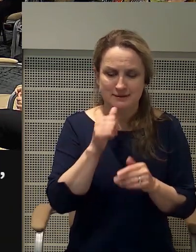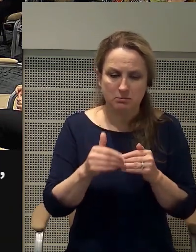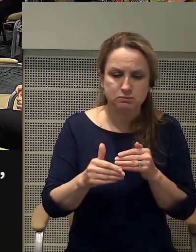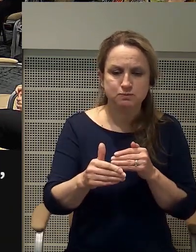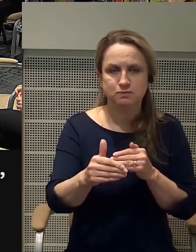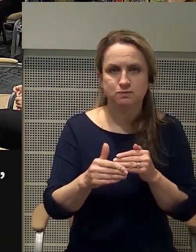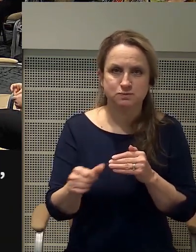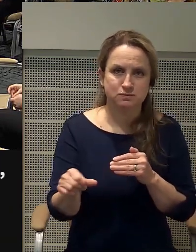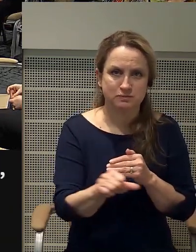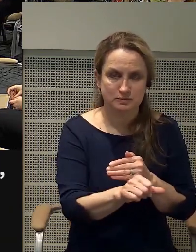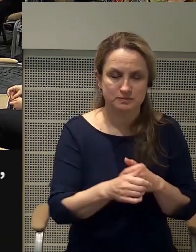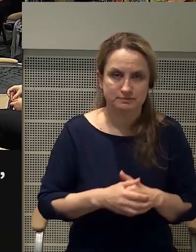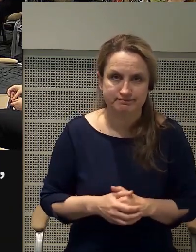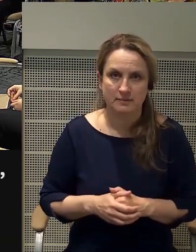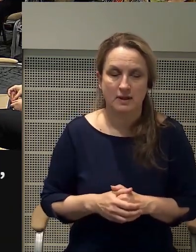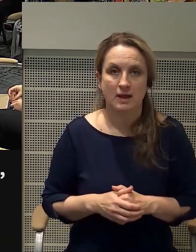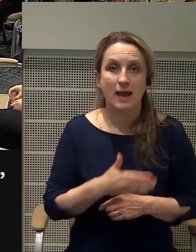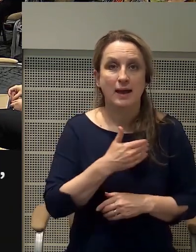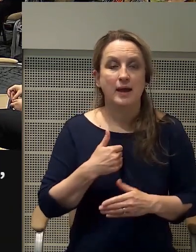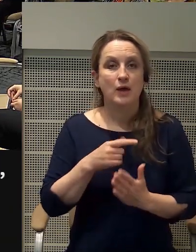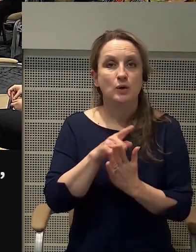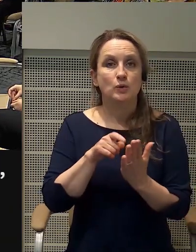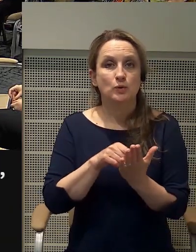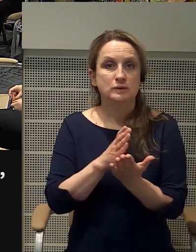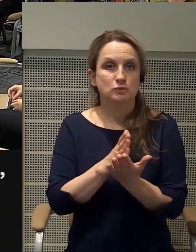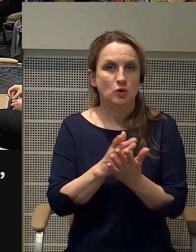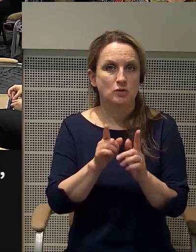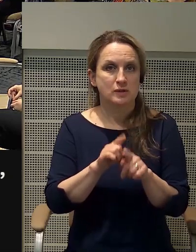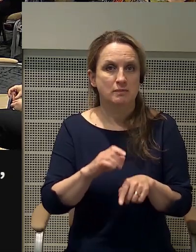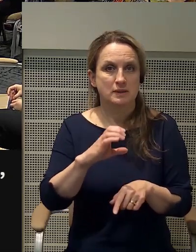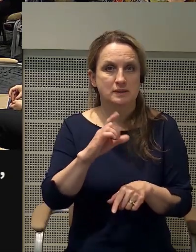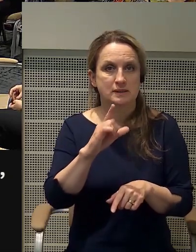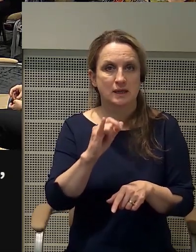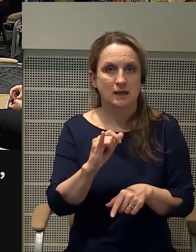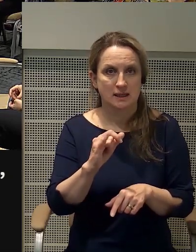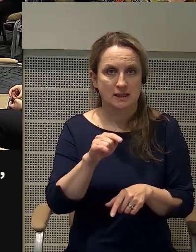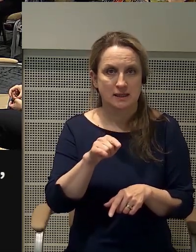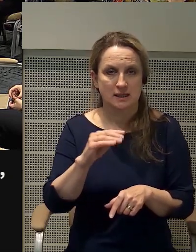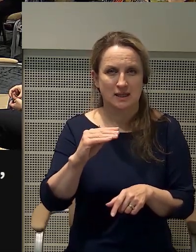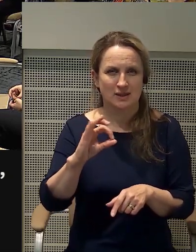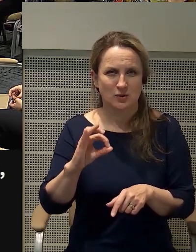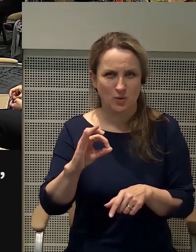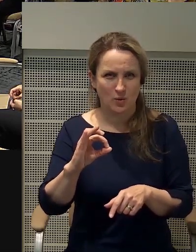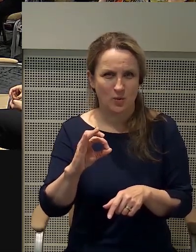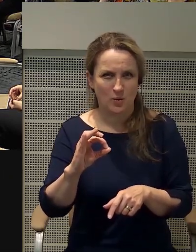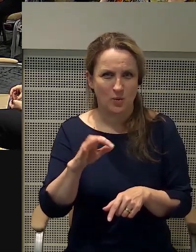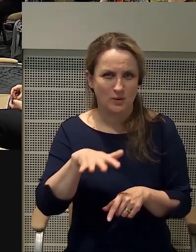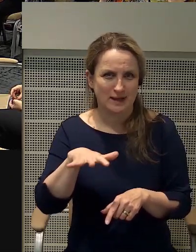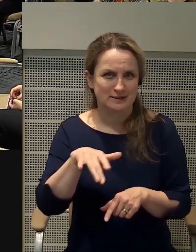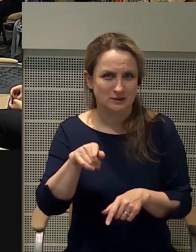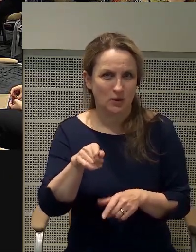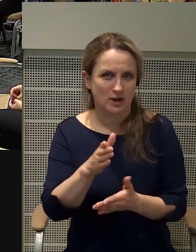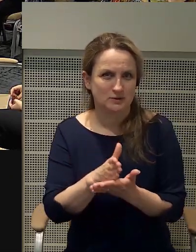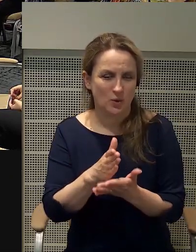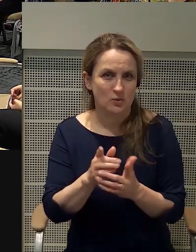question from Slido as well. What is the next step? Could the results of the questionnaires be implemented on the government level health